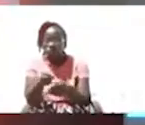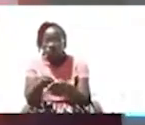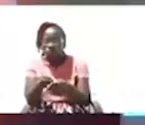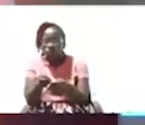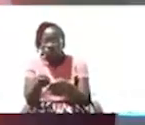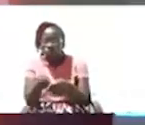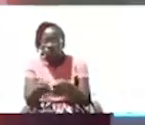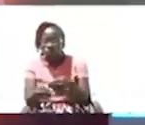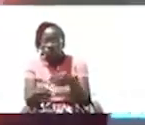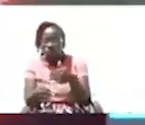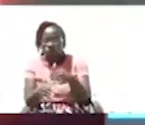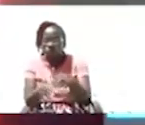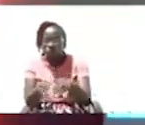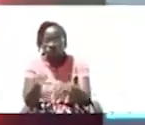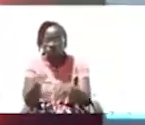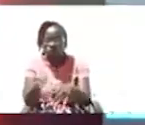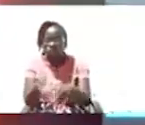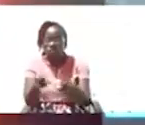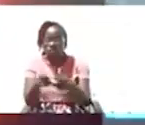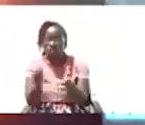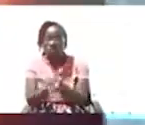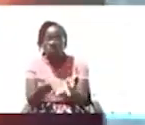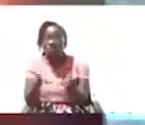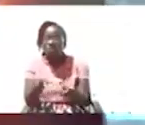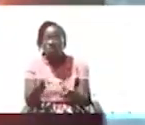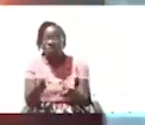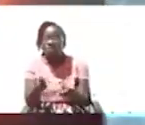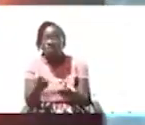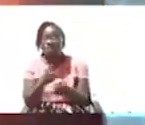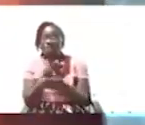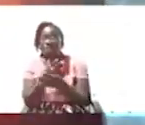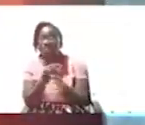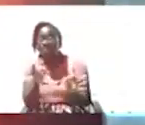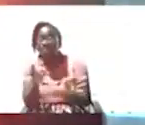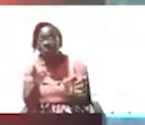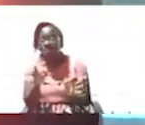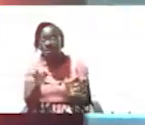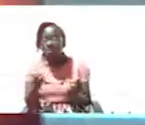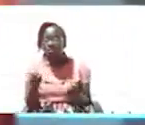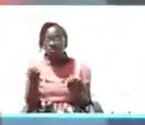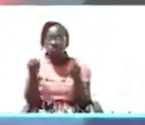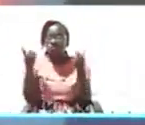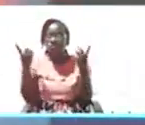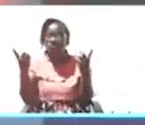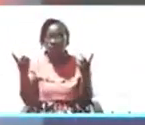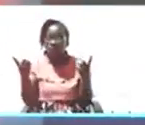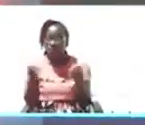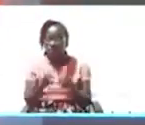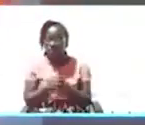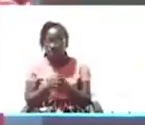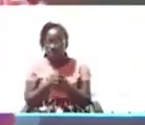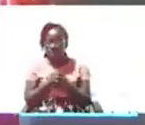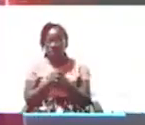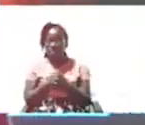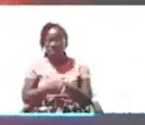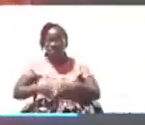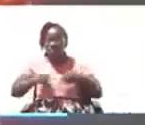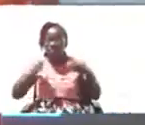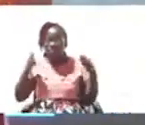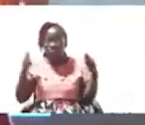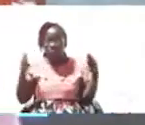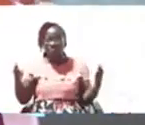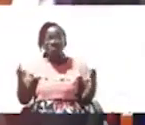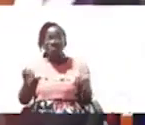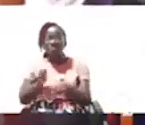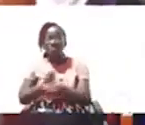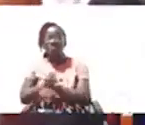And your maximum impact. Sometimes God takes his time to do something so that when he does it